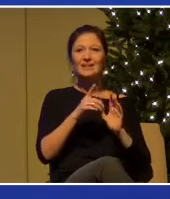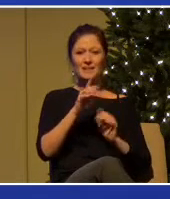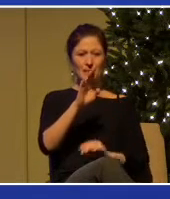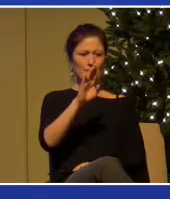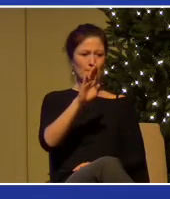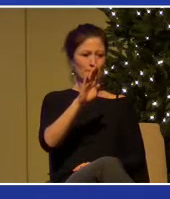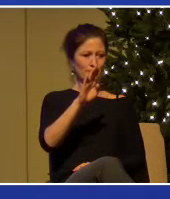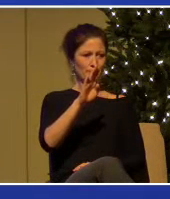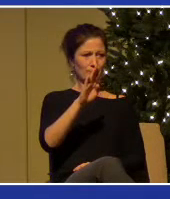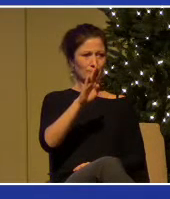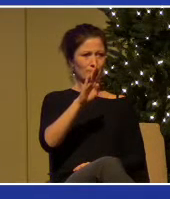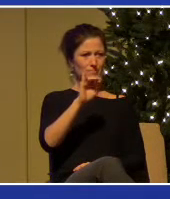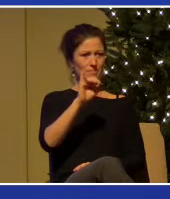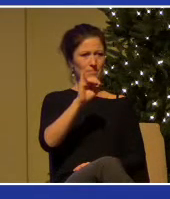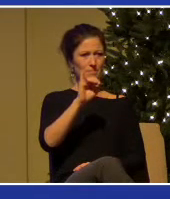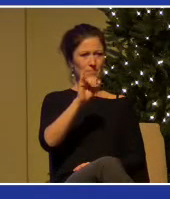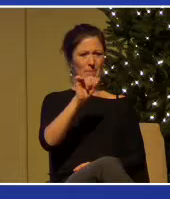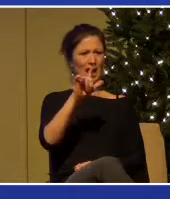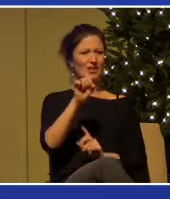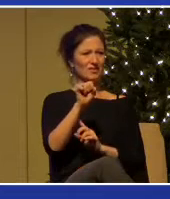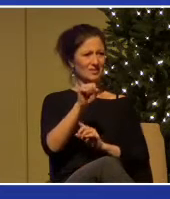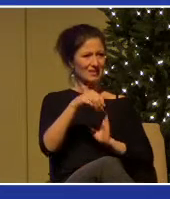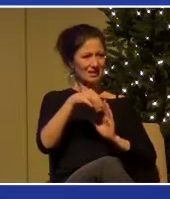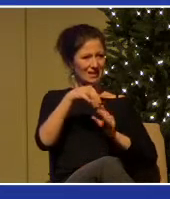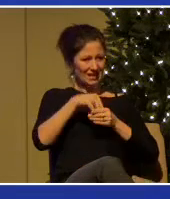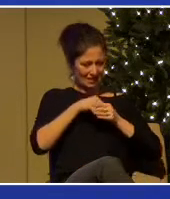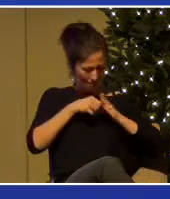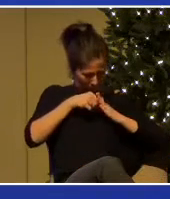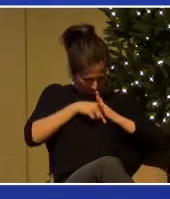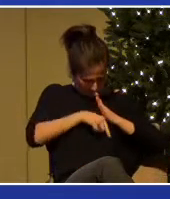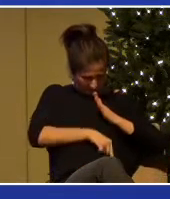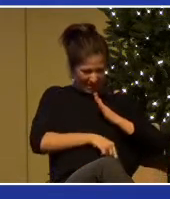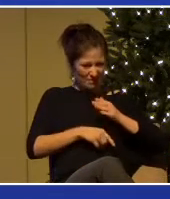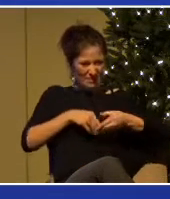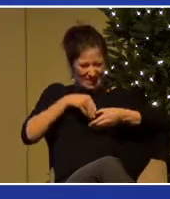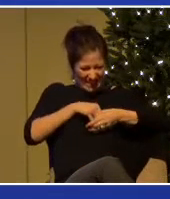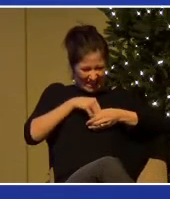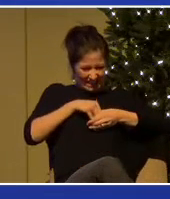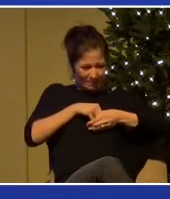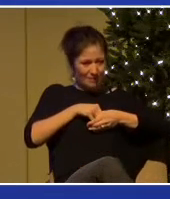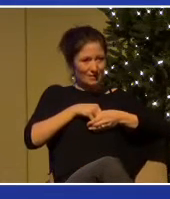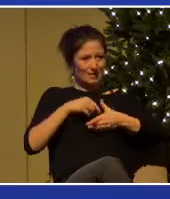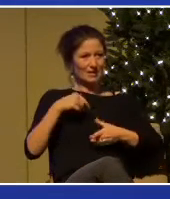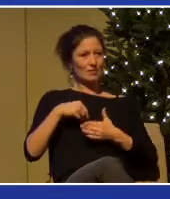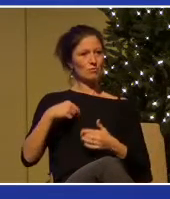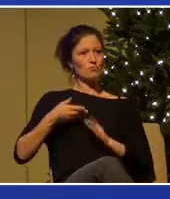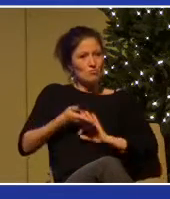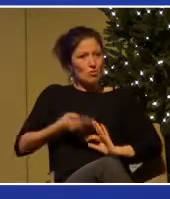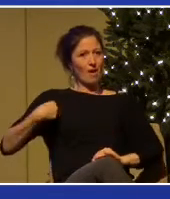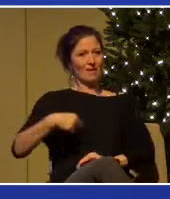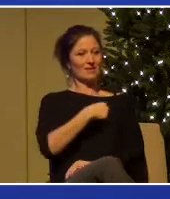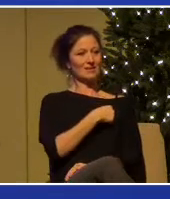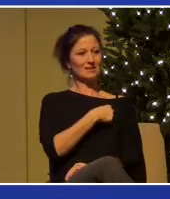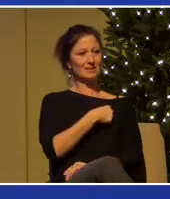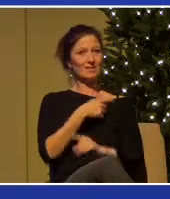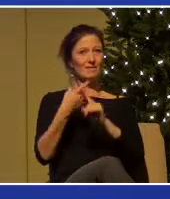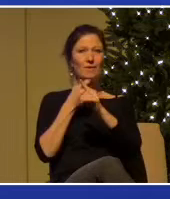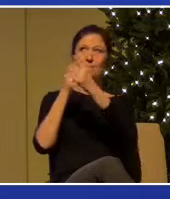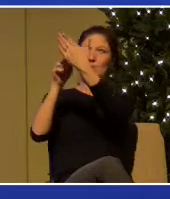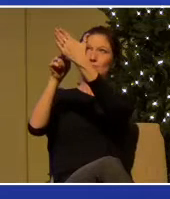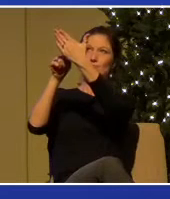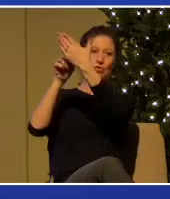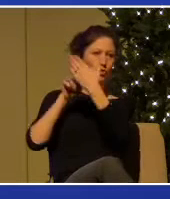our being. It is something that has to come by revelation to move it from here